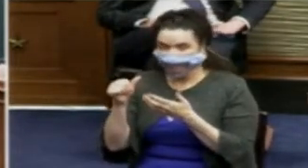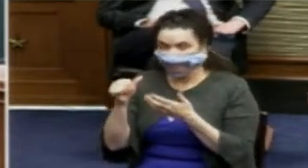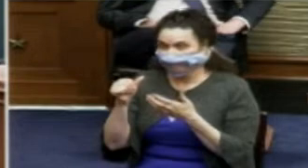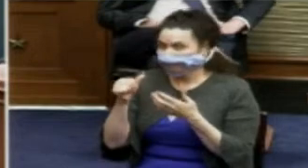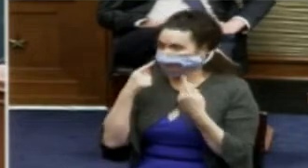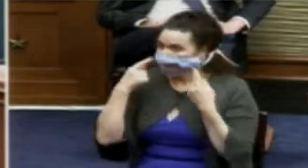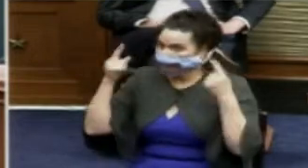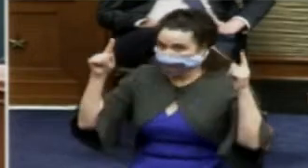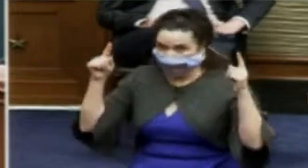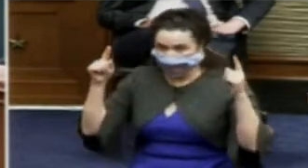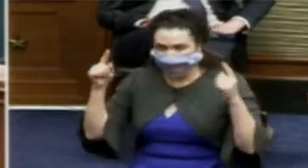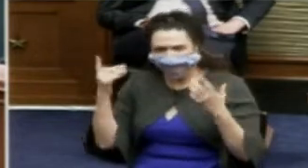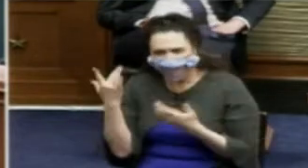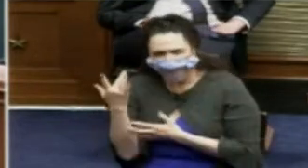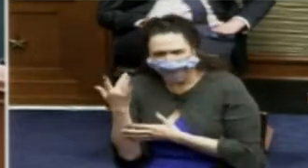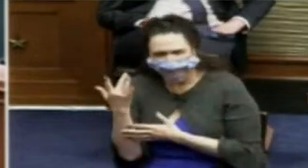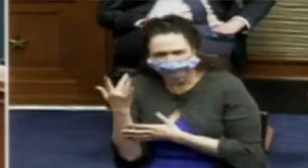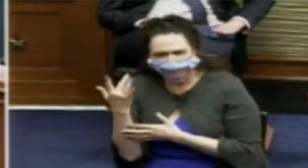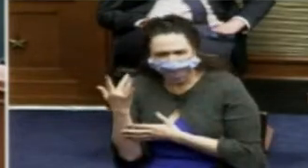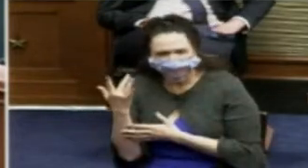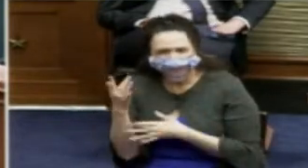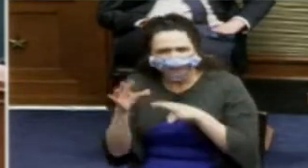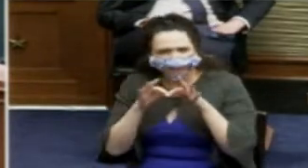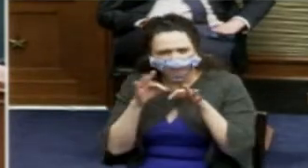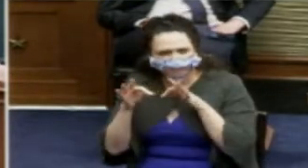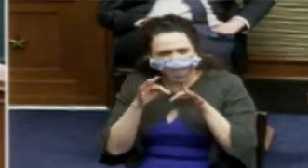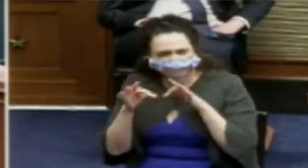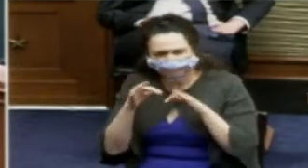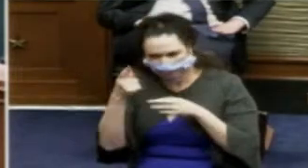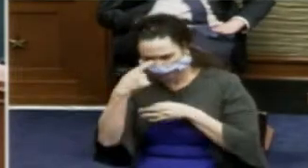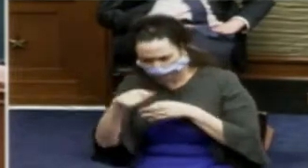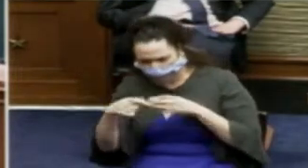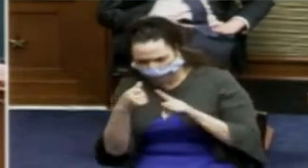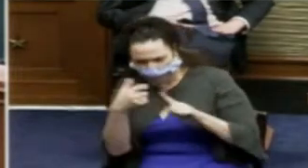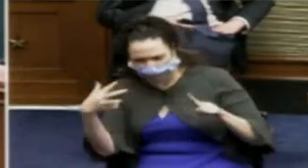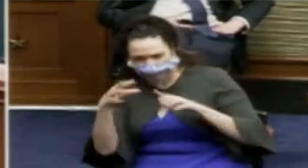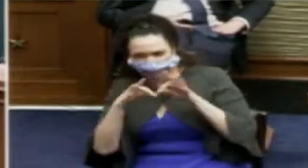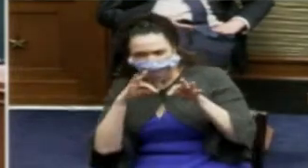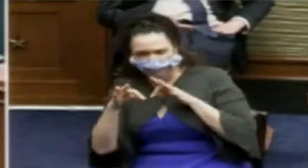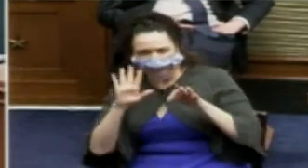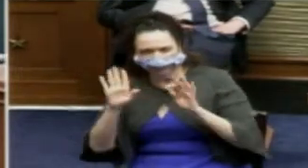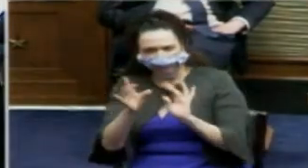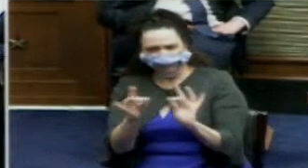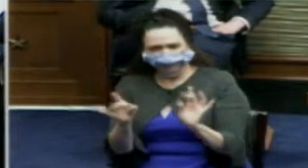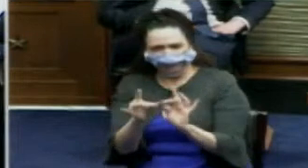view this as a continuation of the civil rights movement? Mr. Henderson.